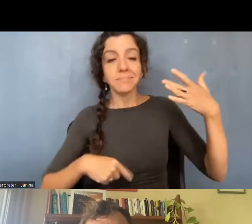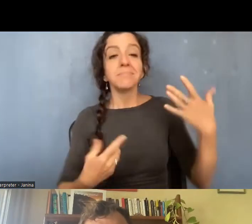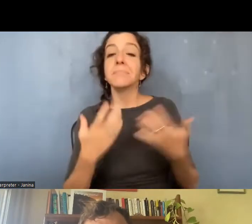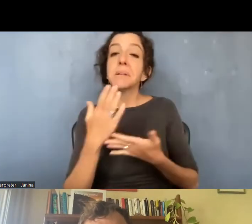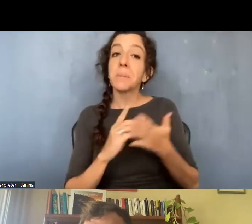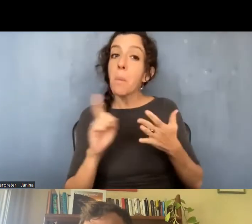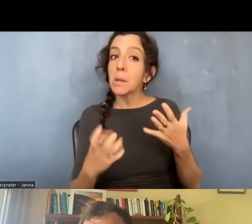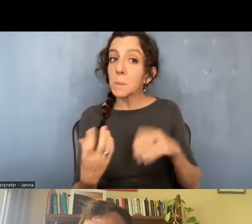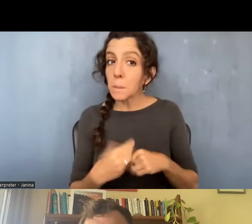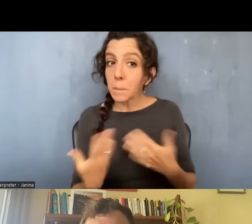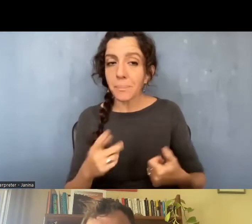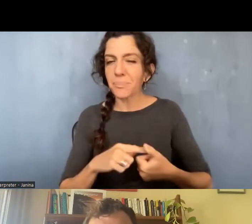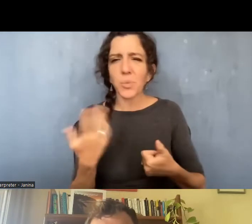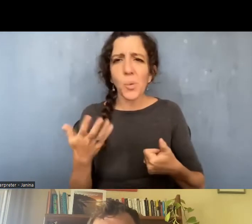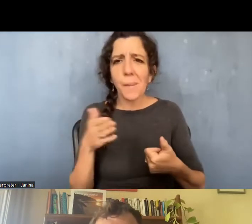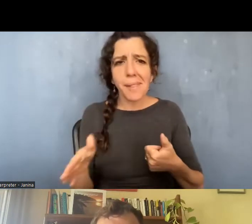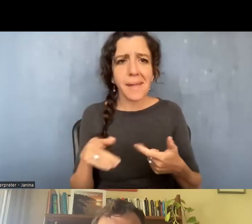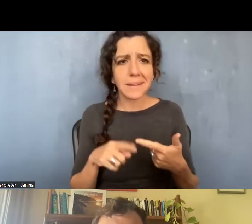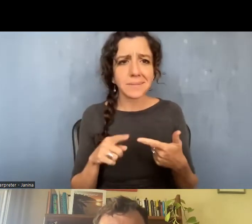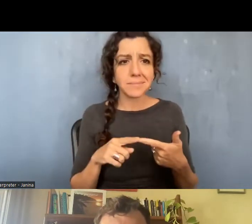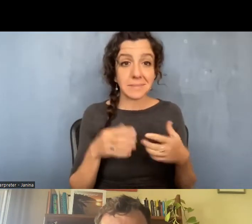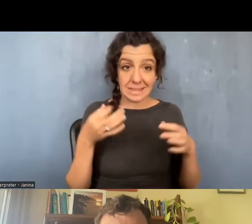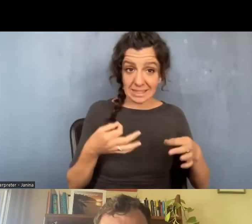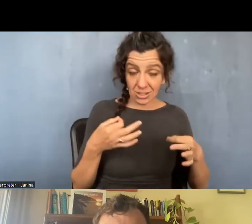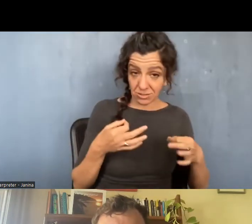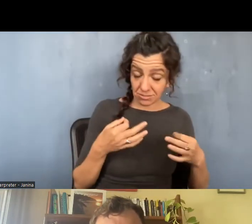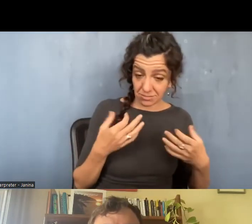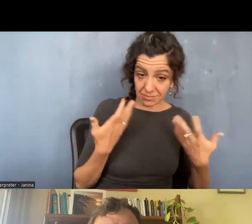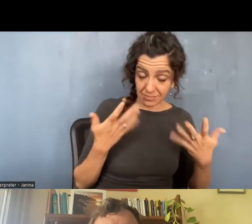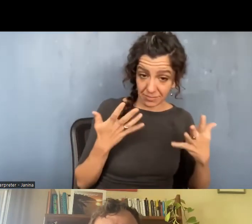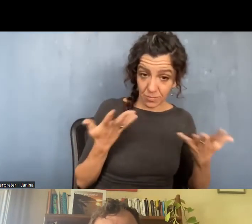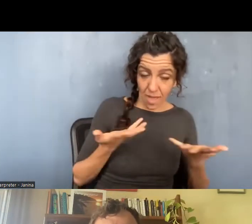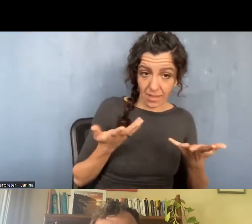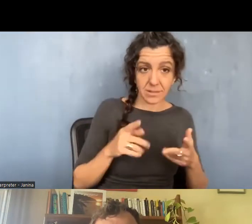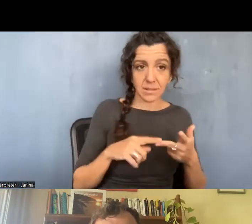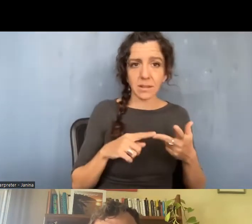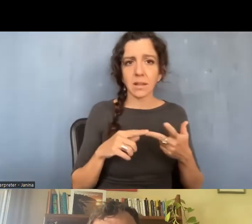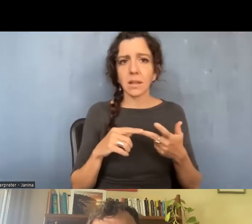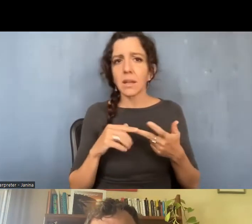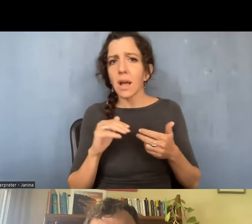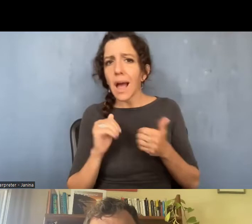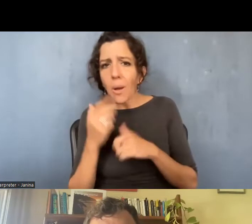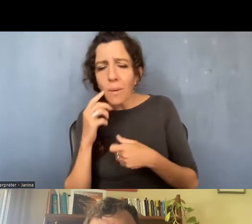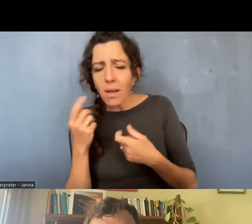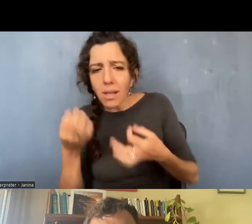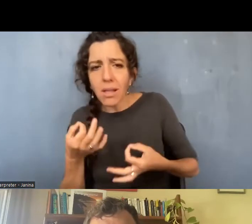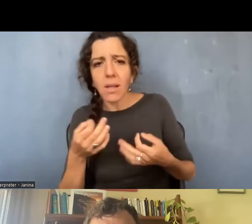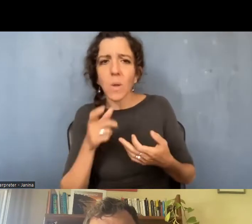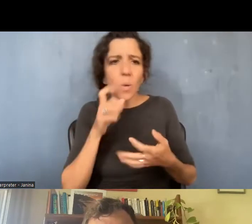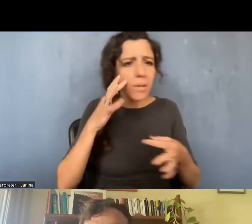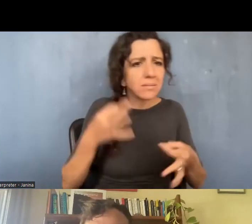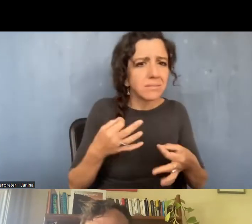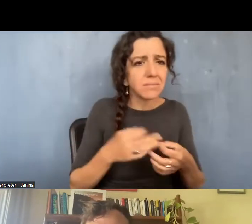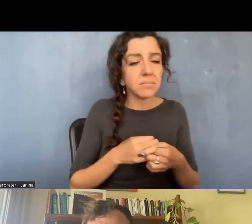made? How will future decisions be made, and by whom? How and when will stakeholders be